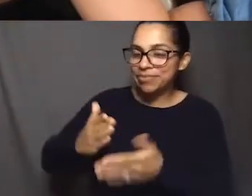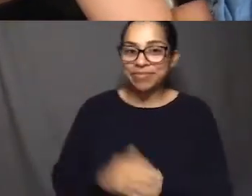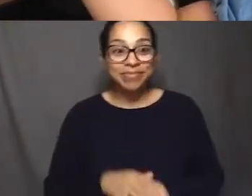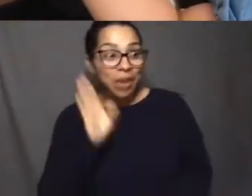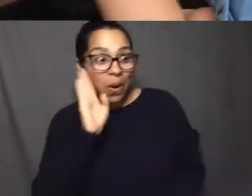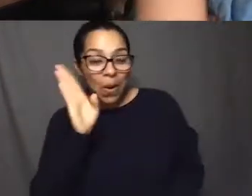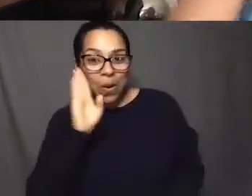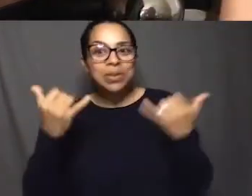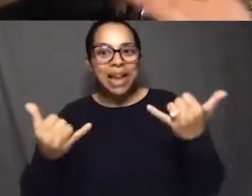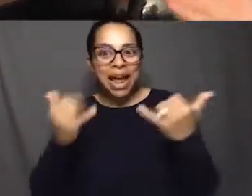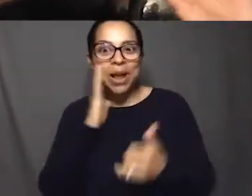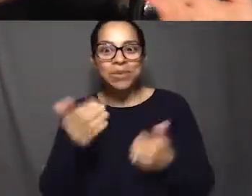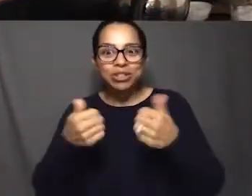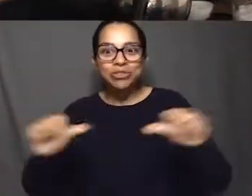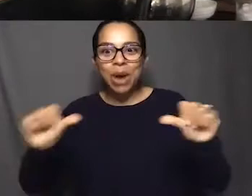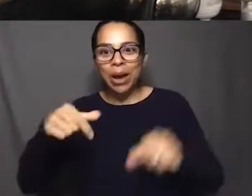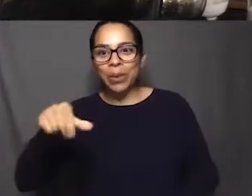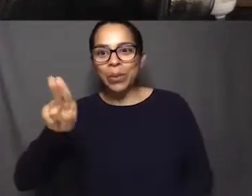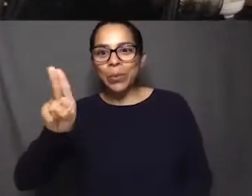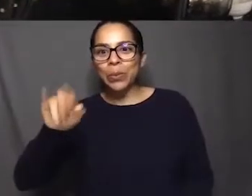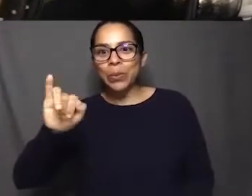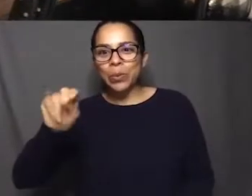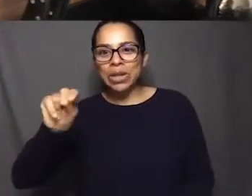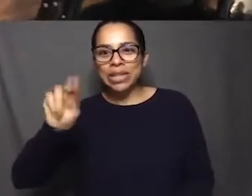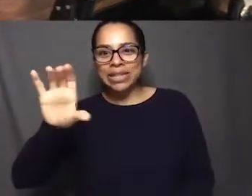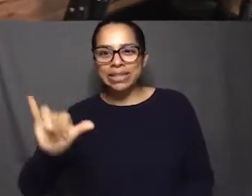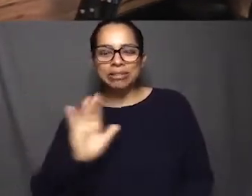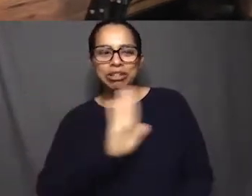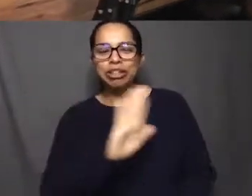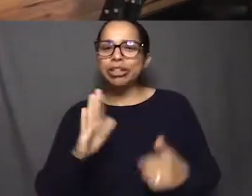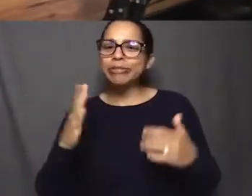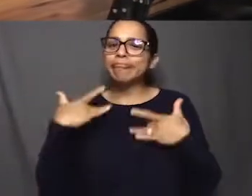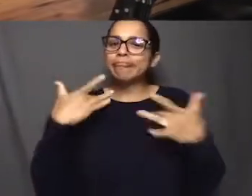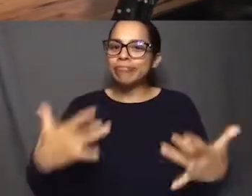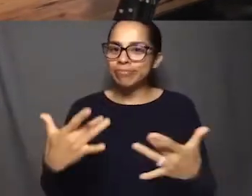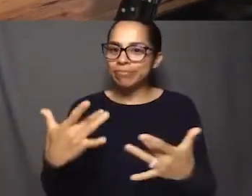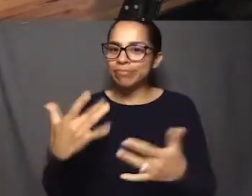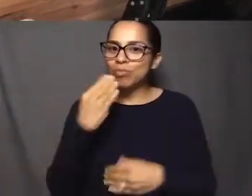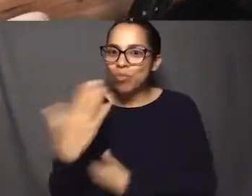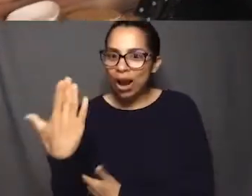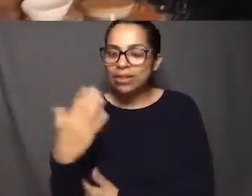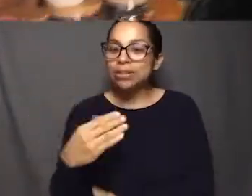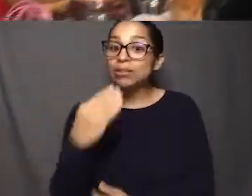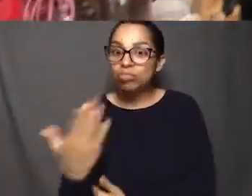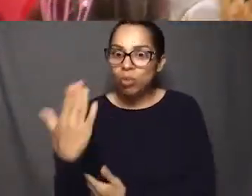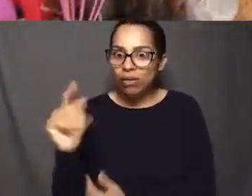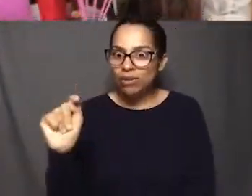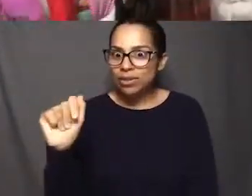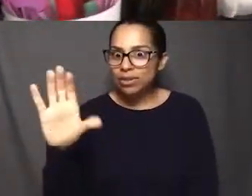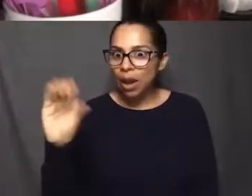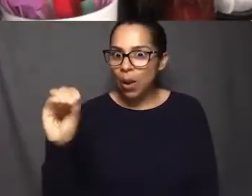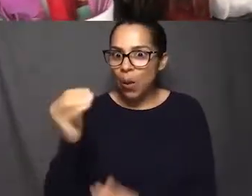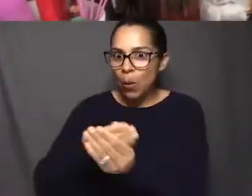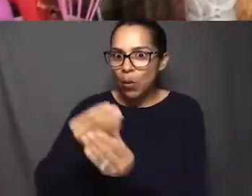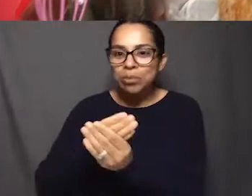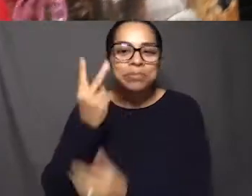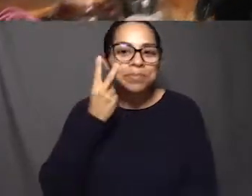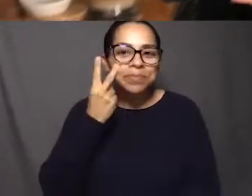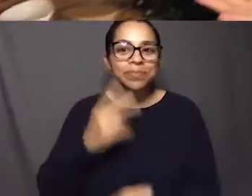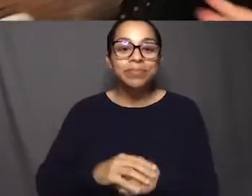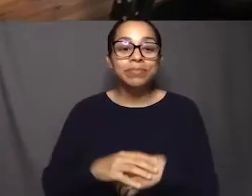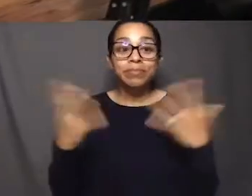Quincy's breakfast tacos. So Quincy just sent me the recipe. Let's look at it.